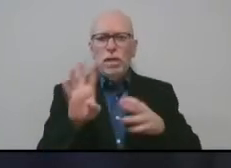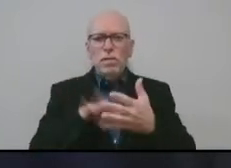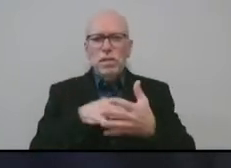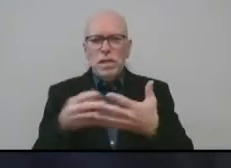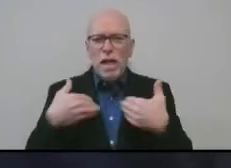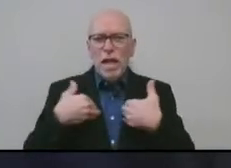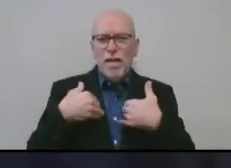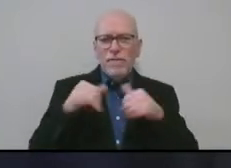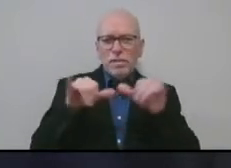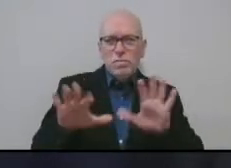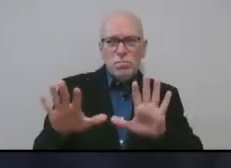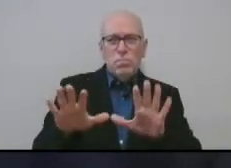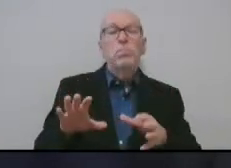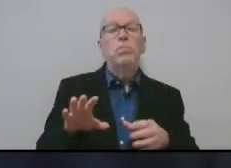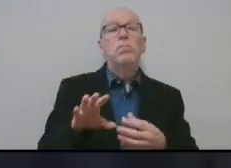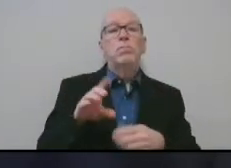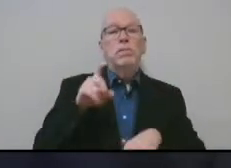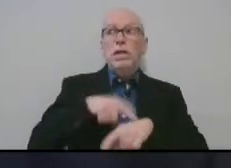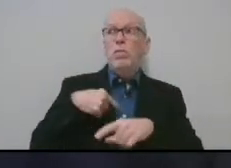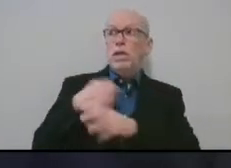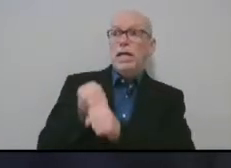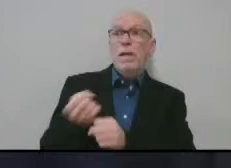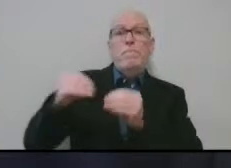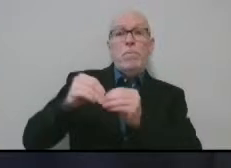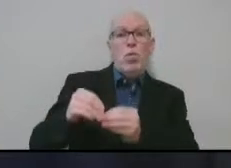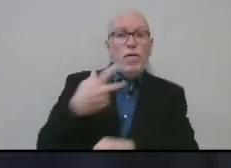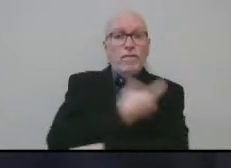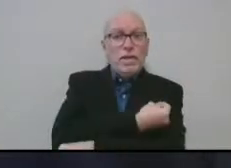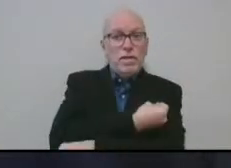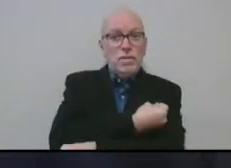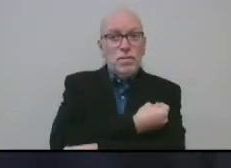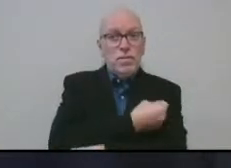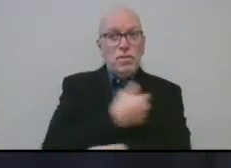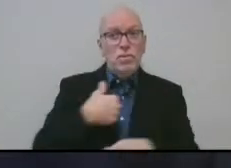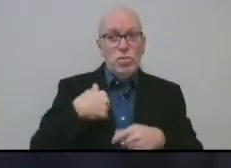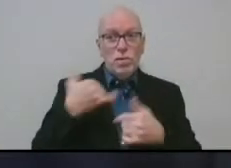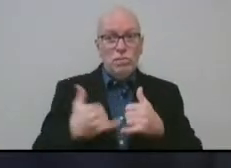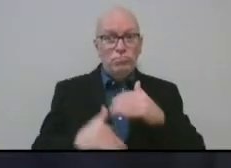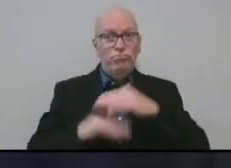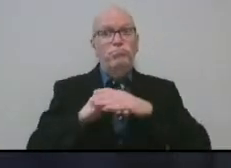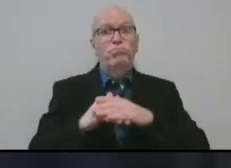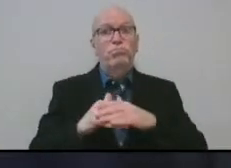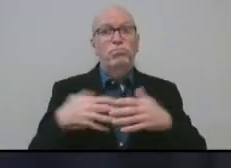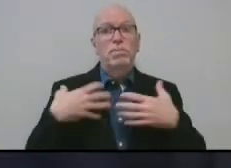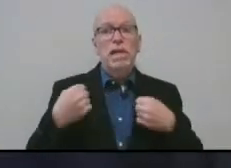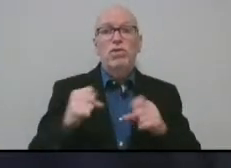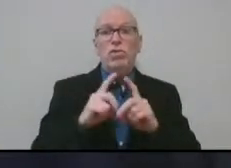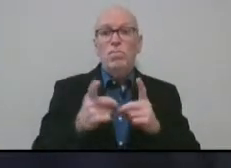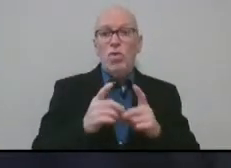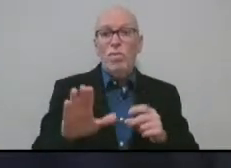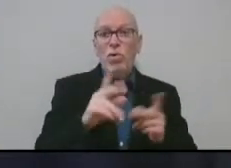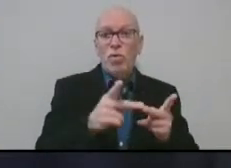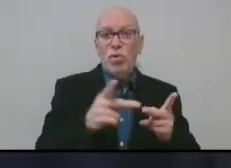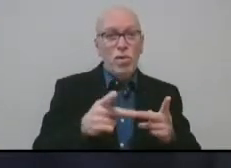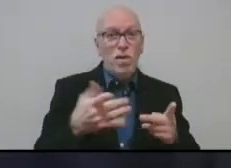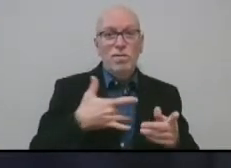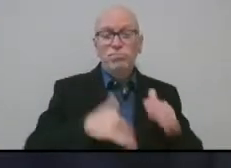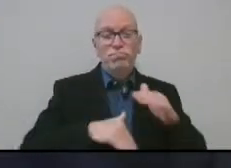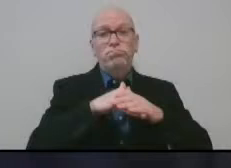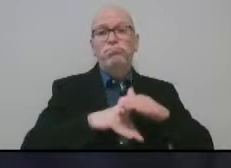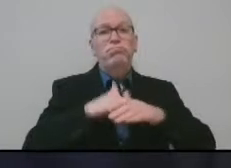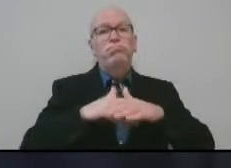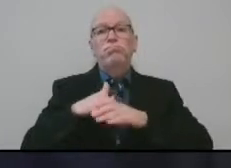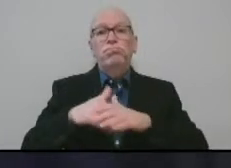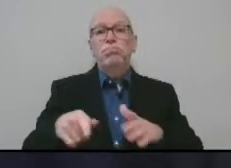things so that when we do get more vaccines and we have reached the capacity of the local health department's location or their ability to vaccinate, then we